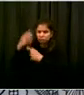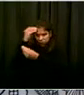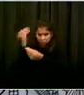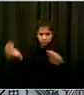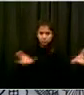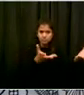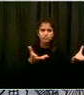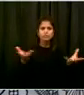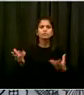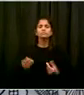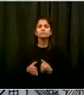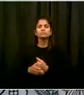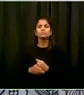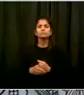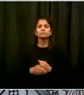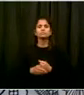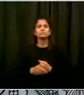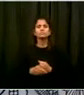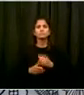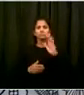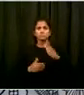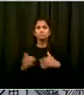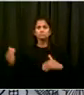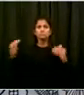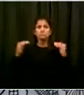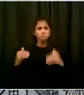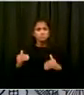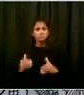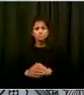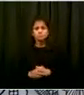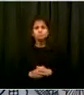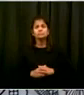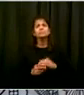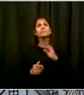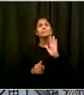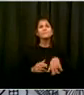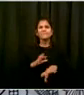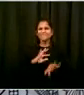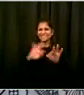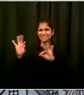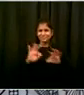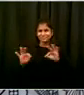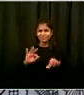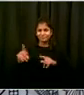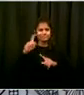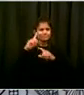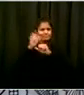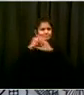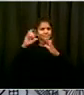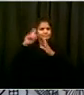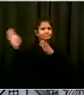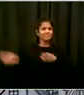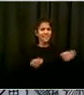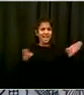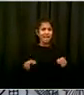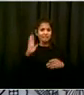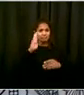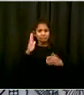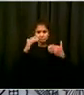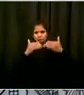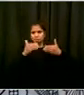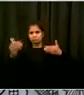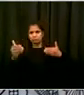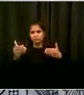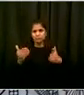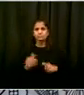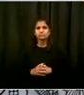for us to overcome this, we're going to have to do some things we haven't done before. So we are dealing now with a new approach, the